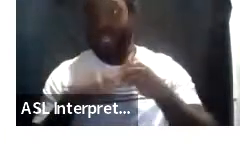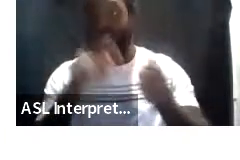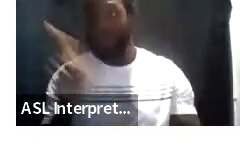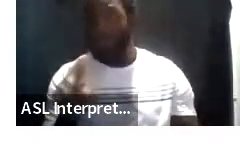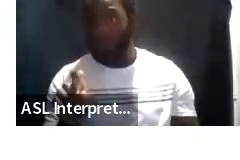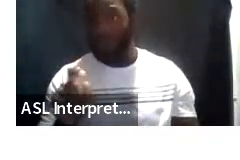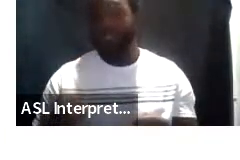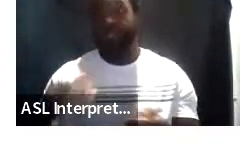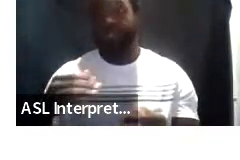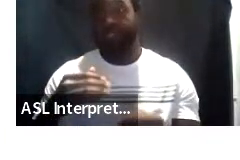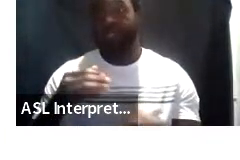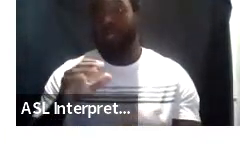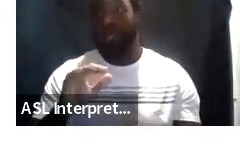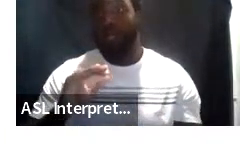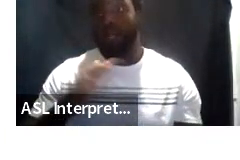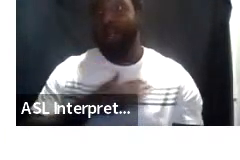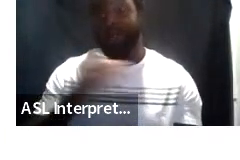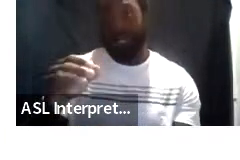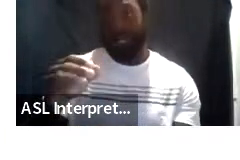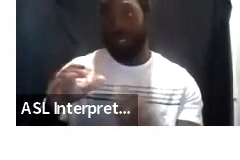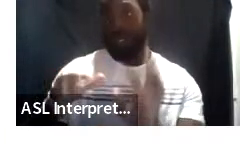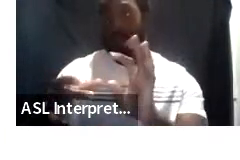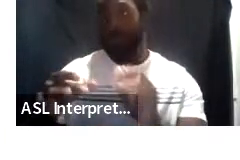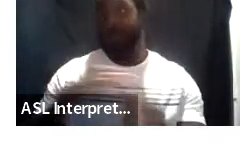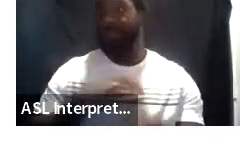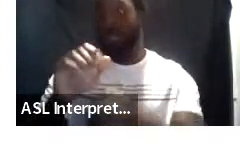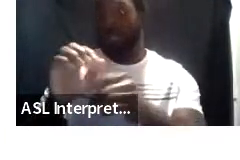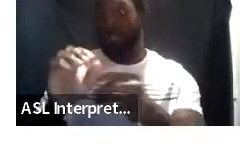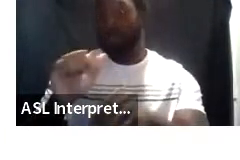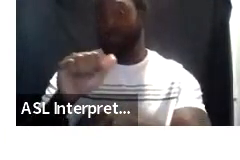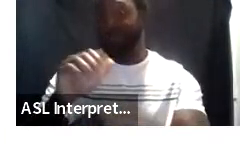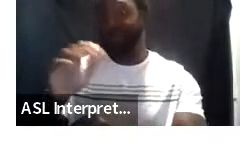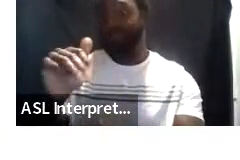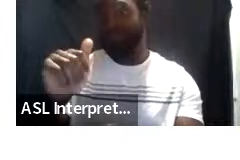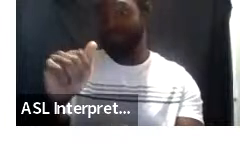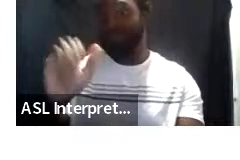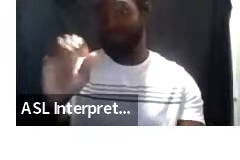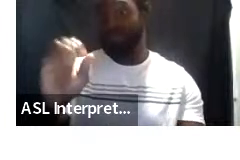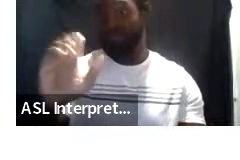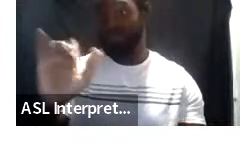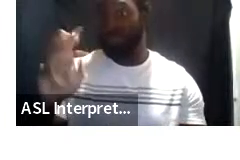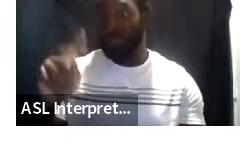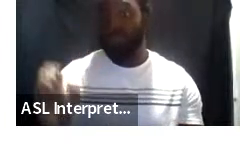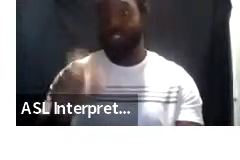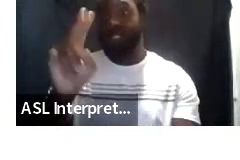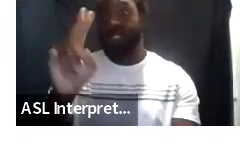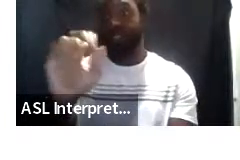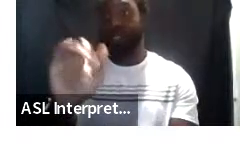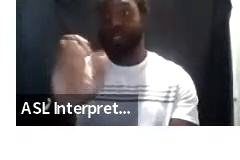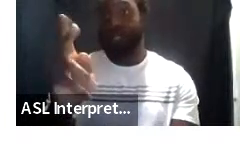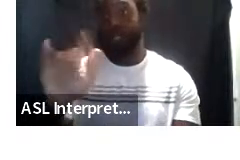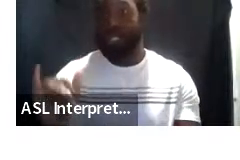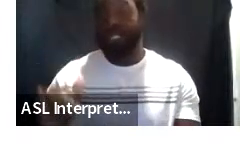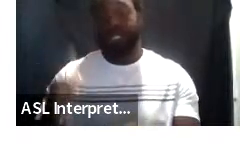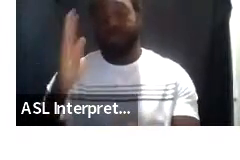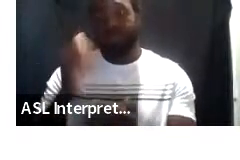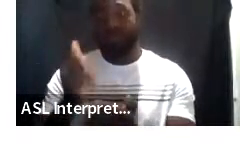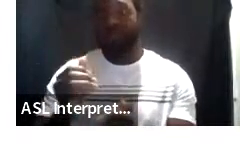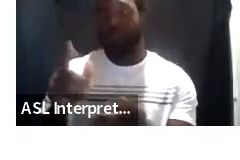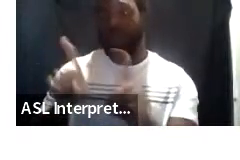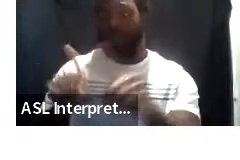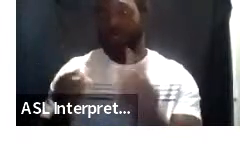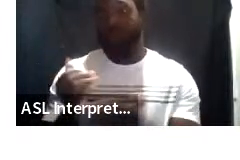planning director, Vicki Garvey, will put her contact information in the chat. And if you need any assistance with planning related questions after this